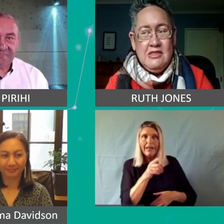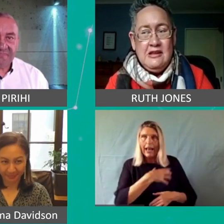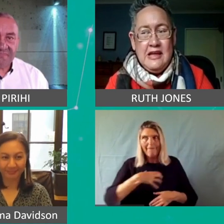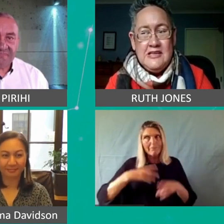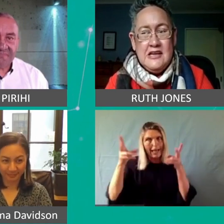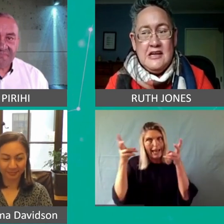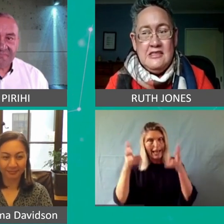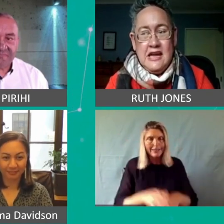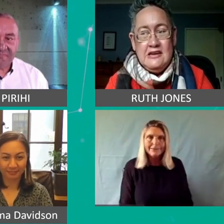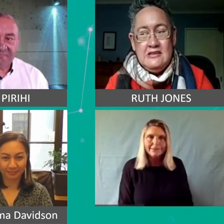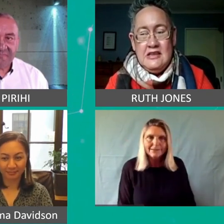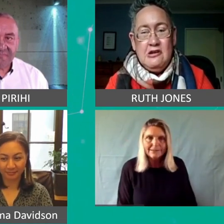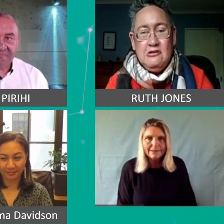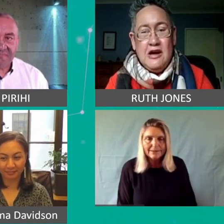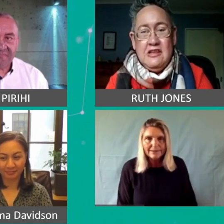So I think